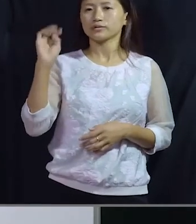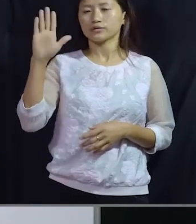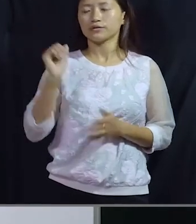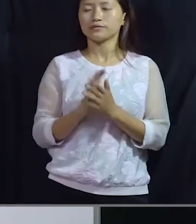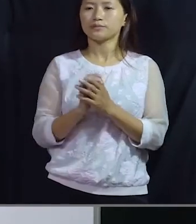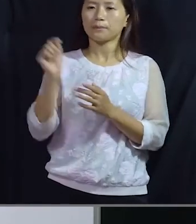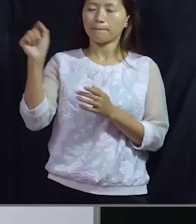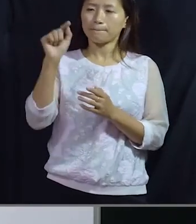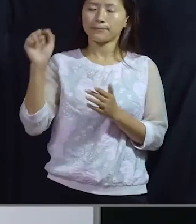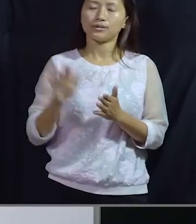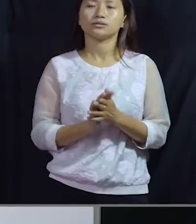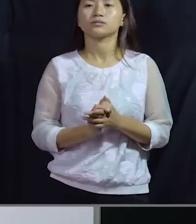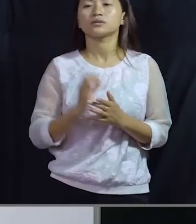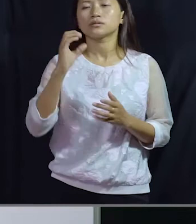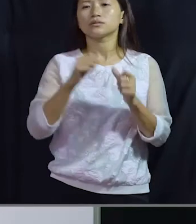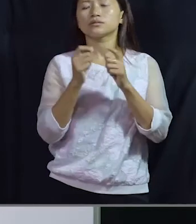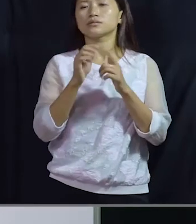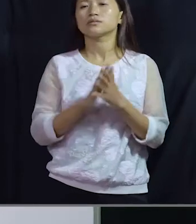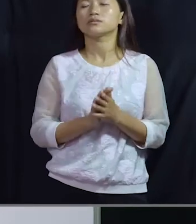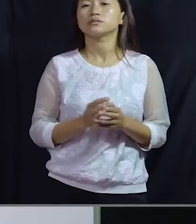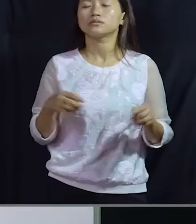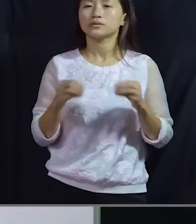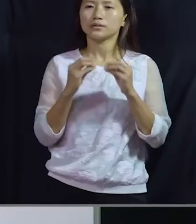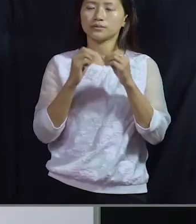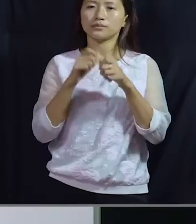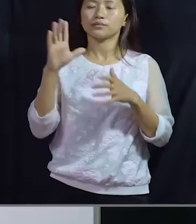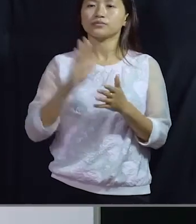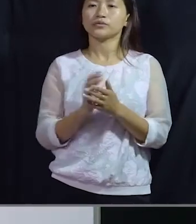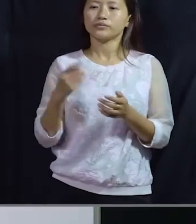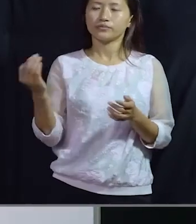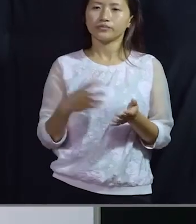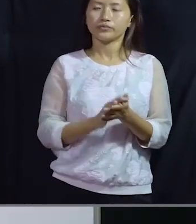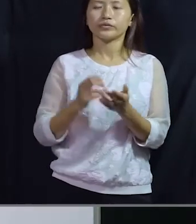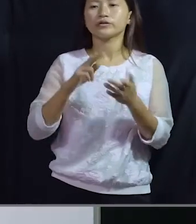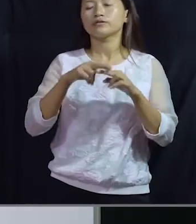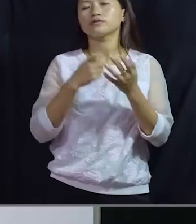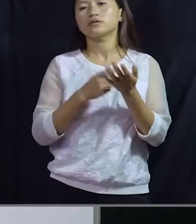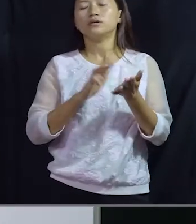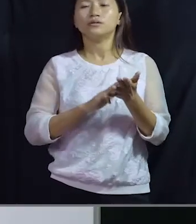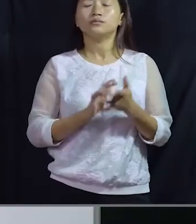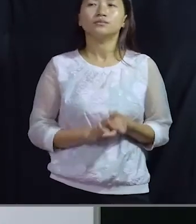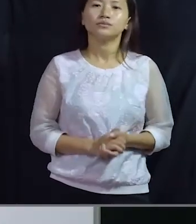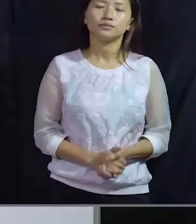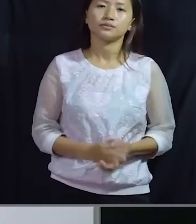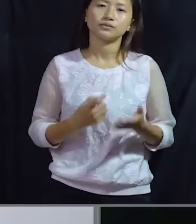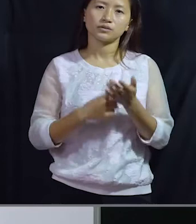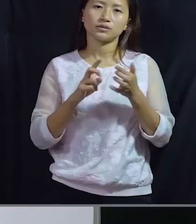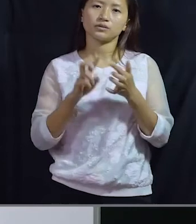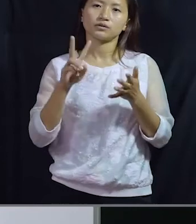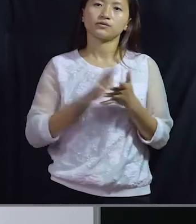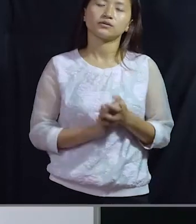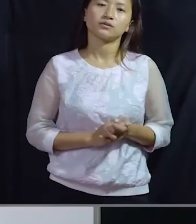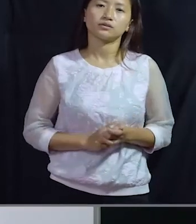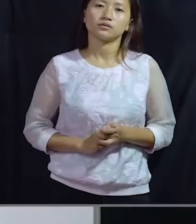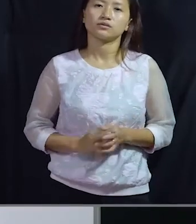the revaluation account, capital accounts of partners, and the balance sheet of the new firm. Let's see revaluation. So the land and